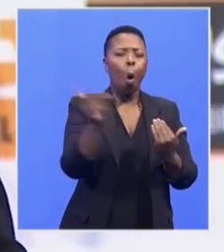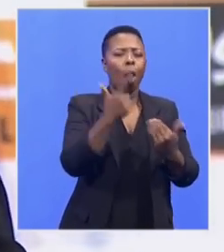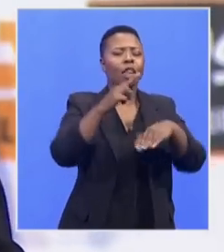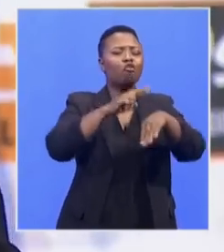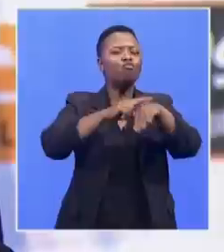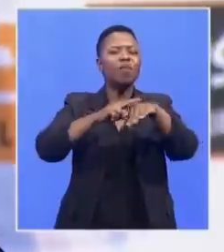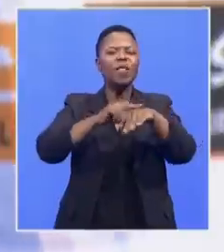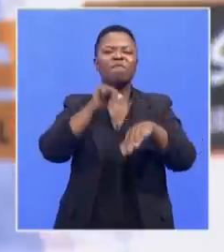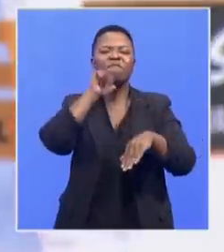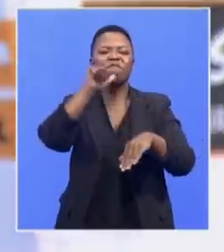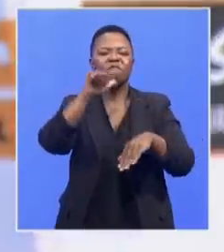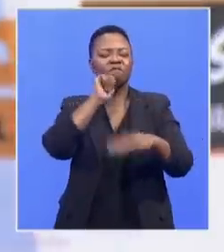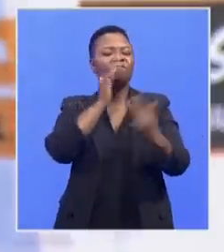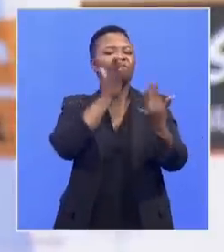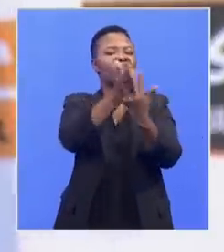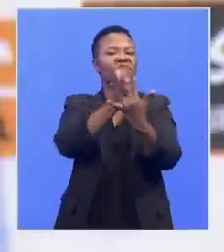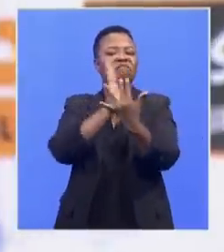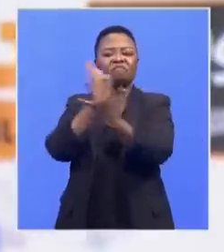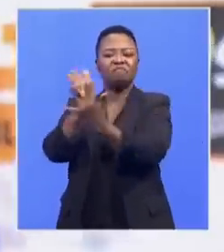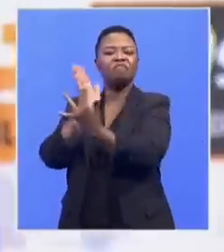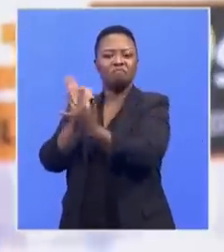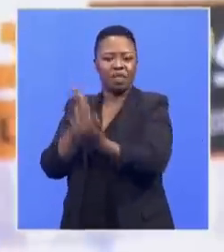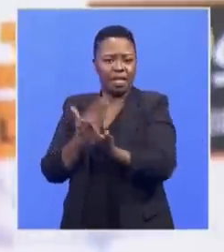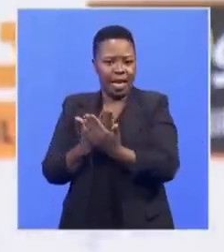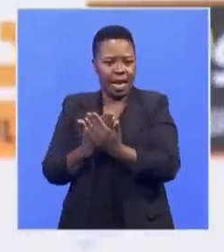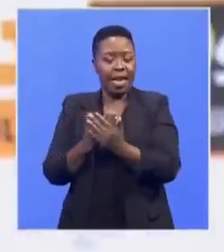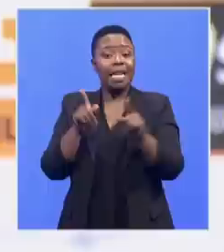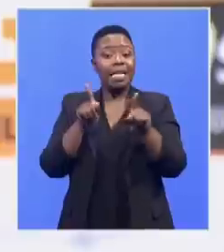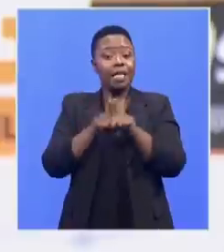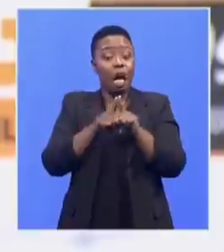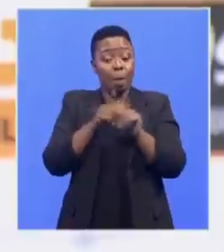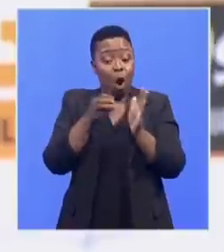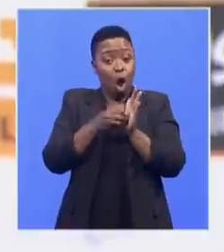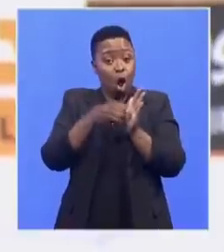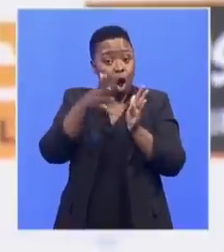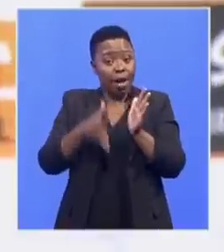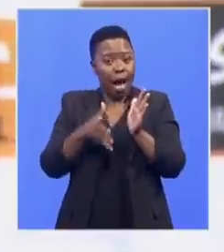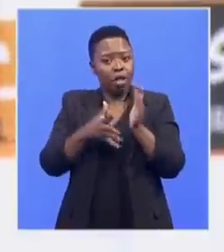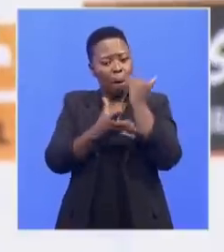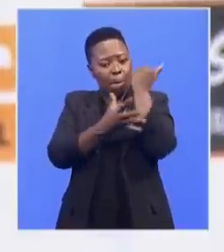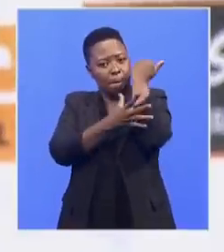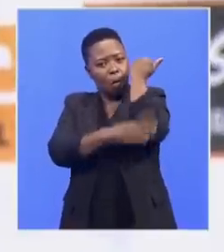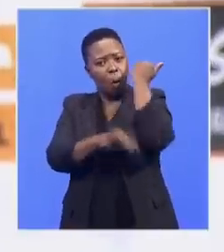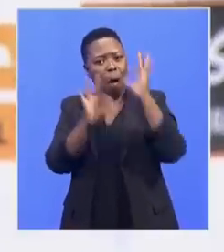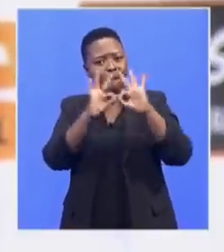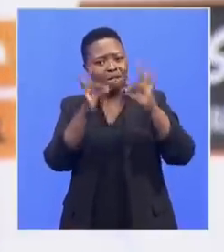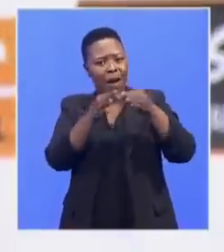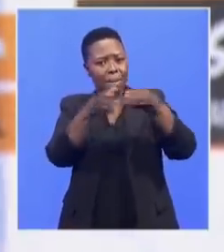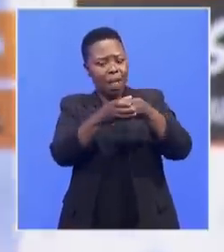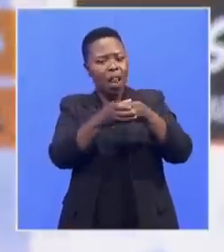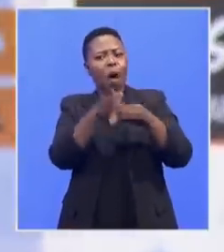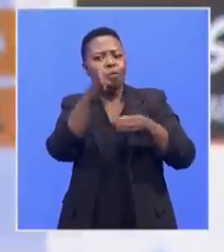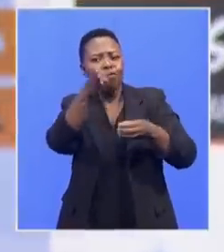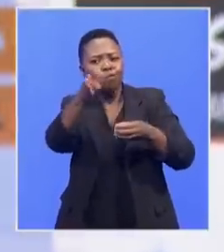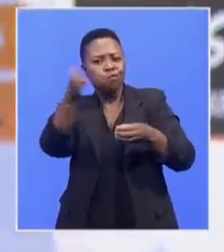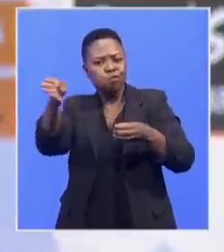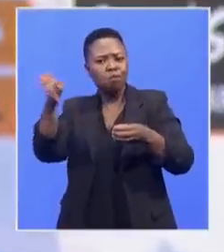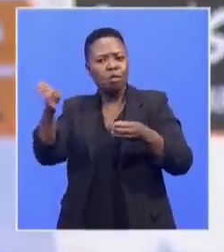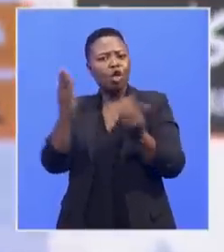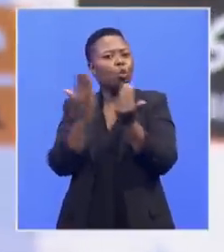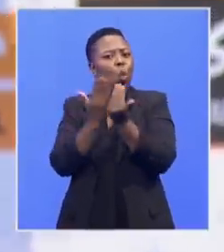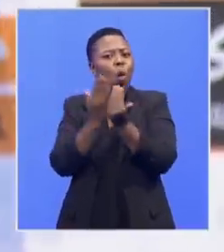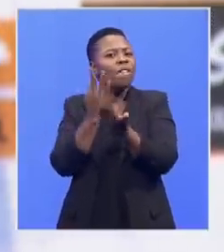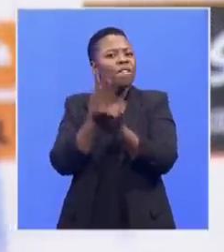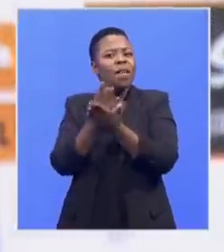but millions of learners from poor households attend no-fee schools.